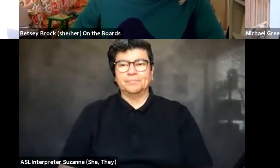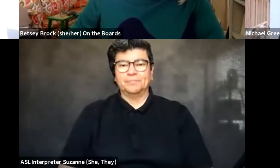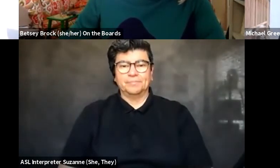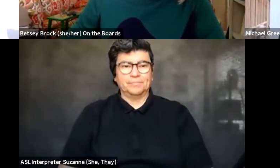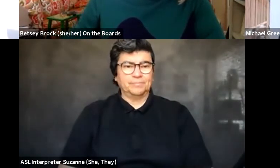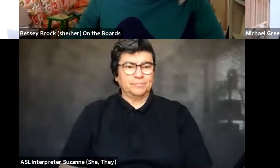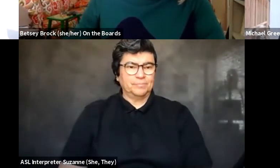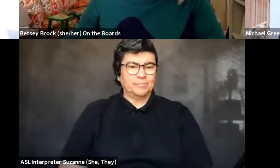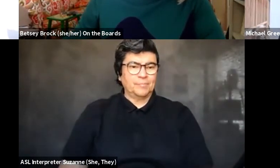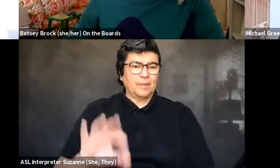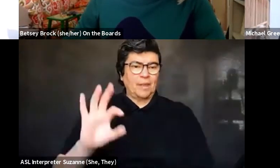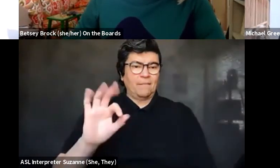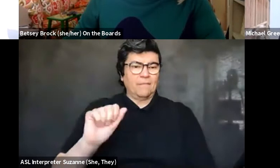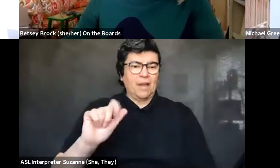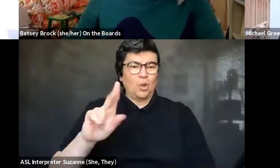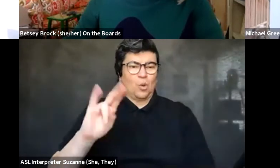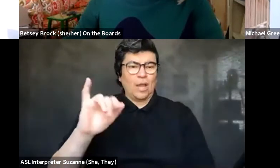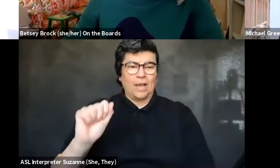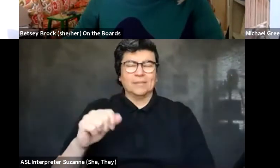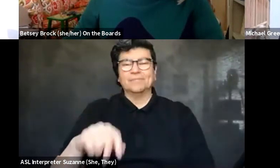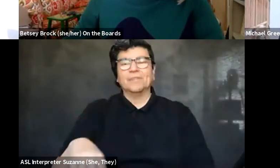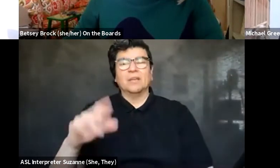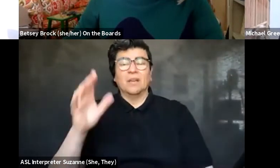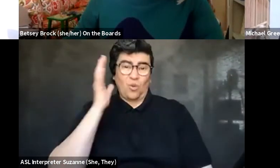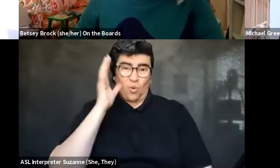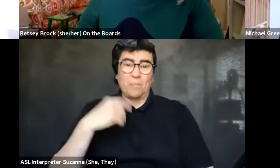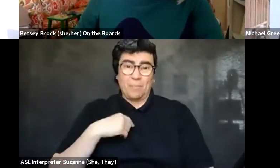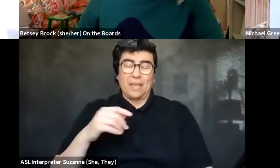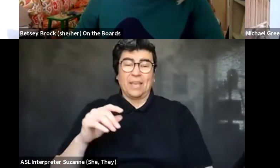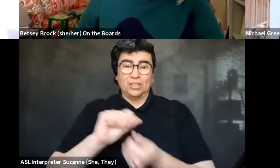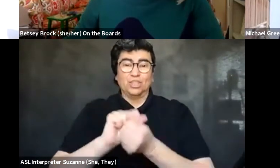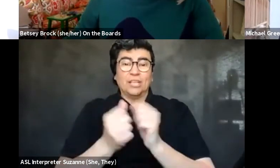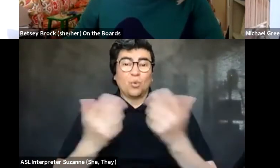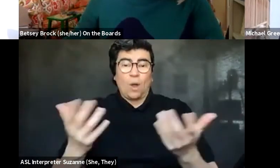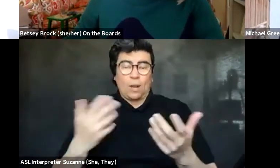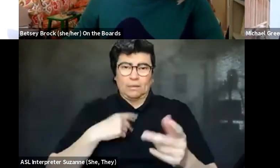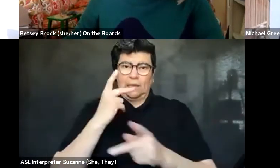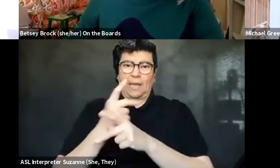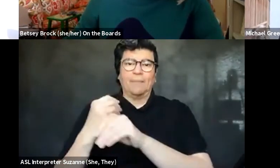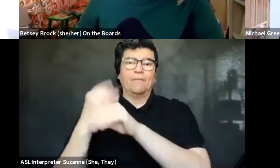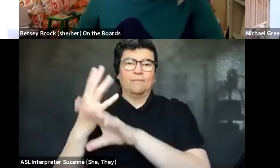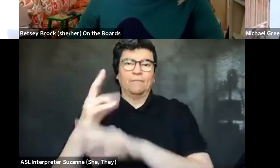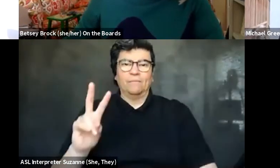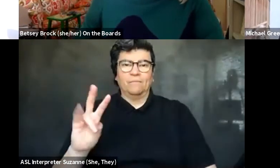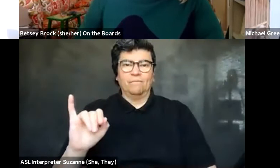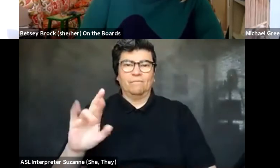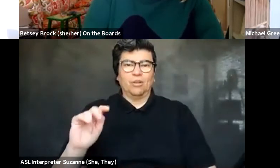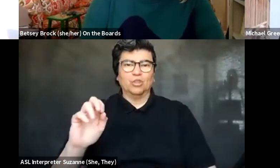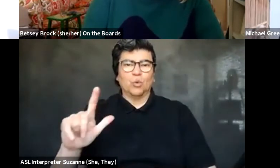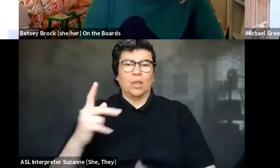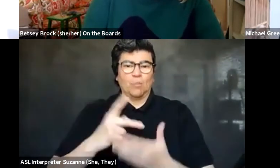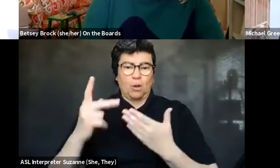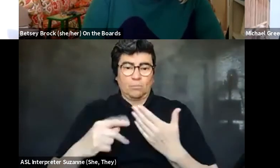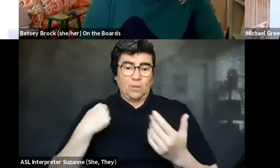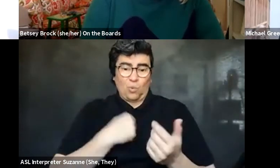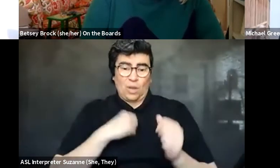Changes, the permanent changes for us will be virtual. We're going to keep the virtual programming because we can reach